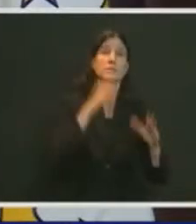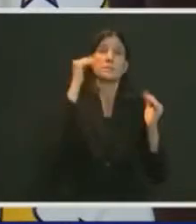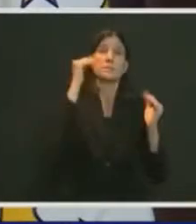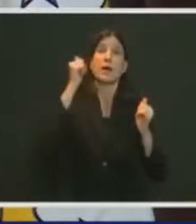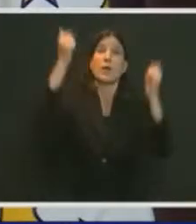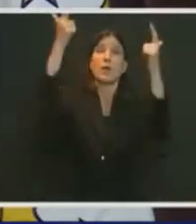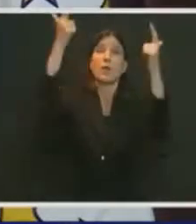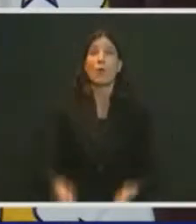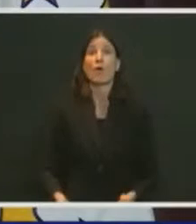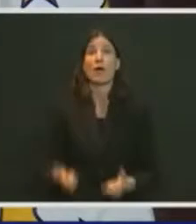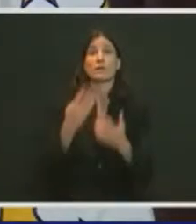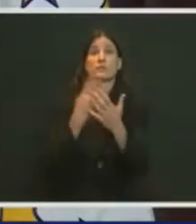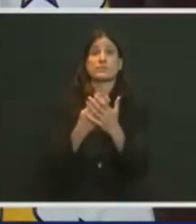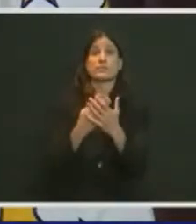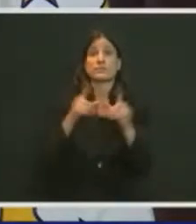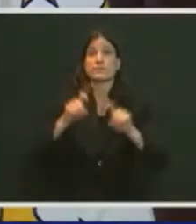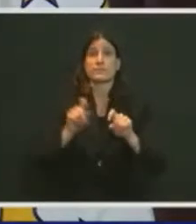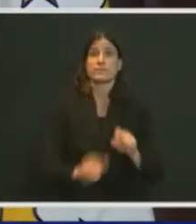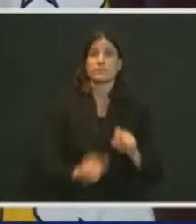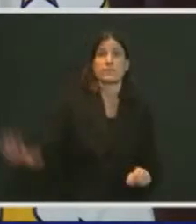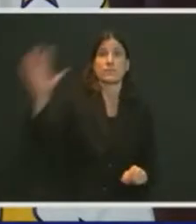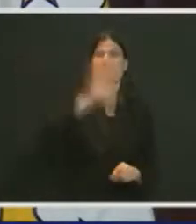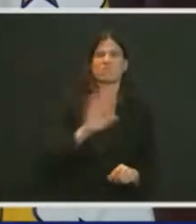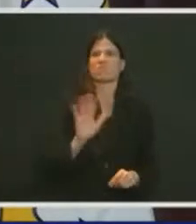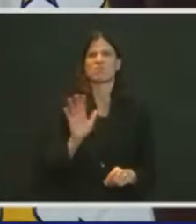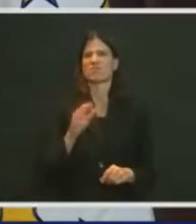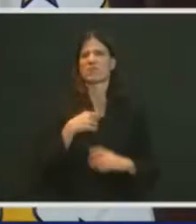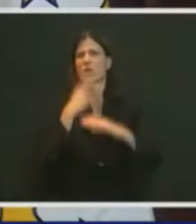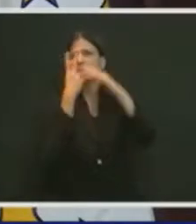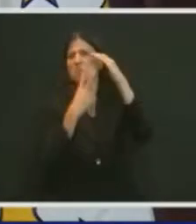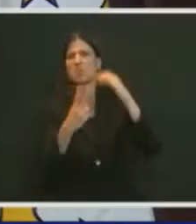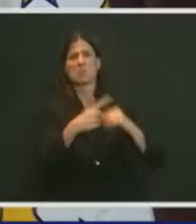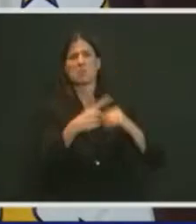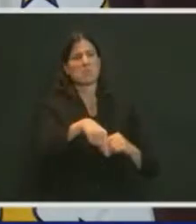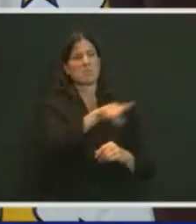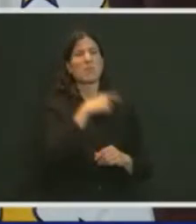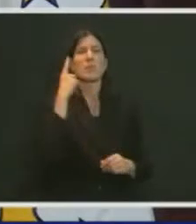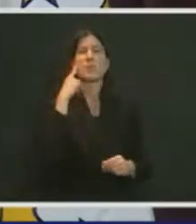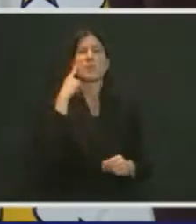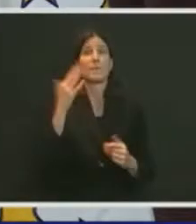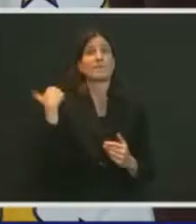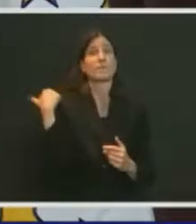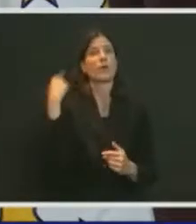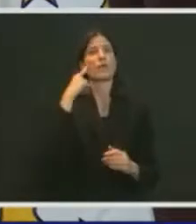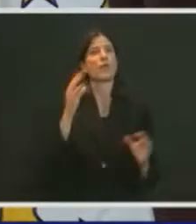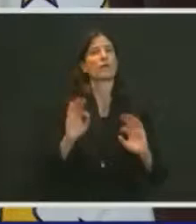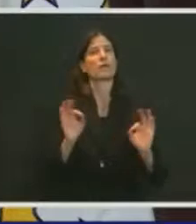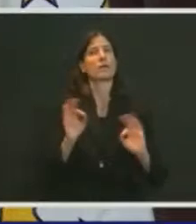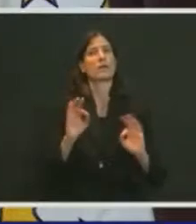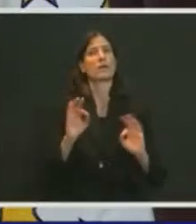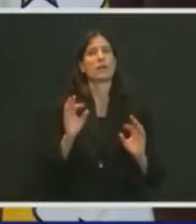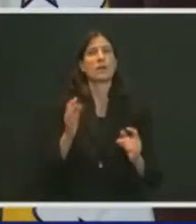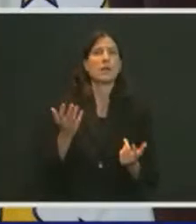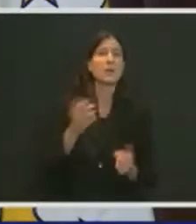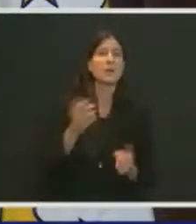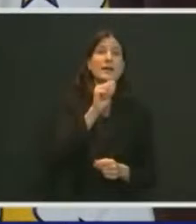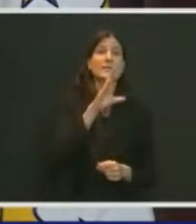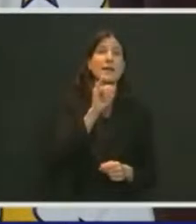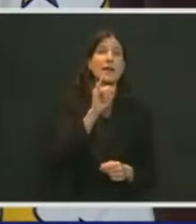an additional repeat of what we've seen is a number of reasons. One is this was a proactive,